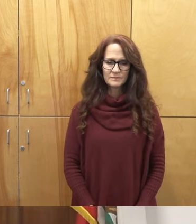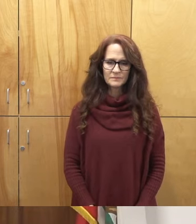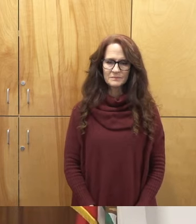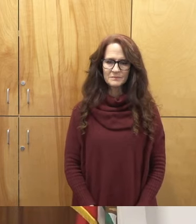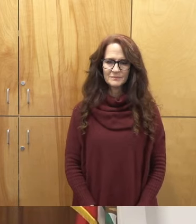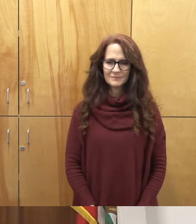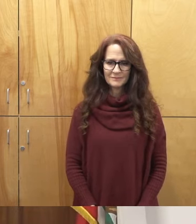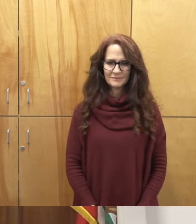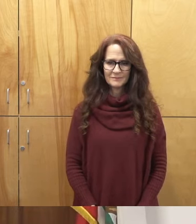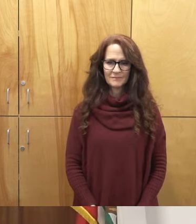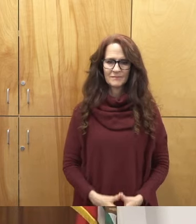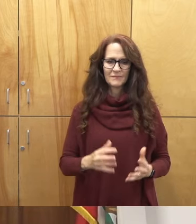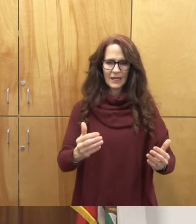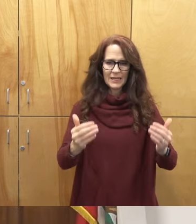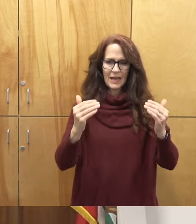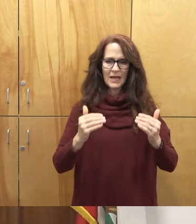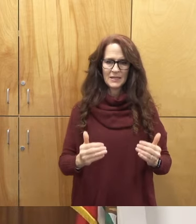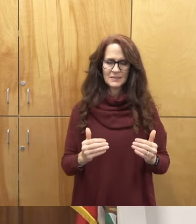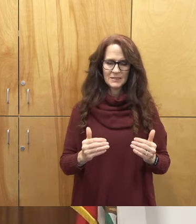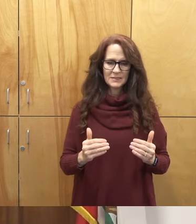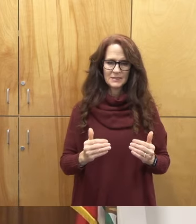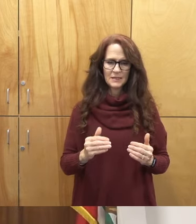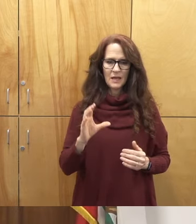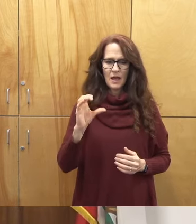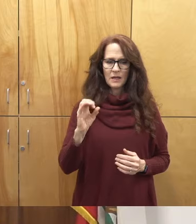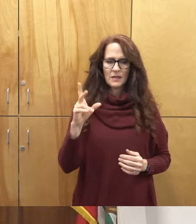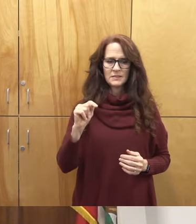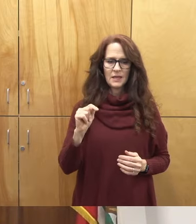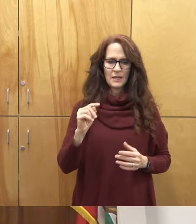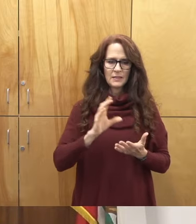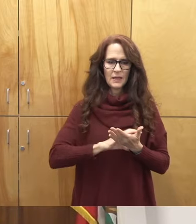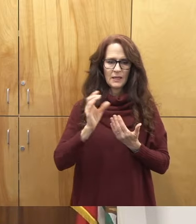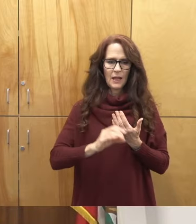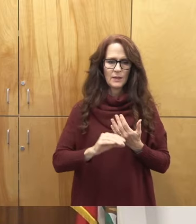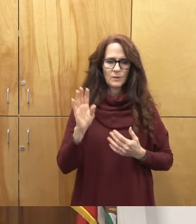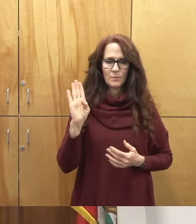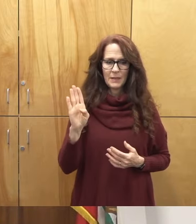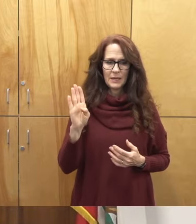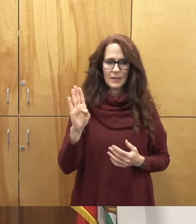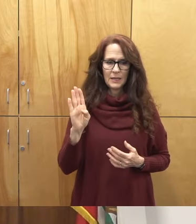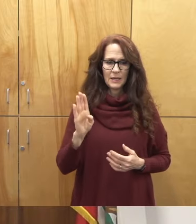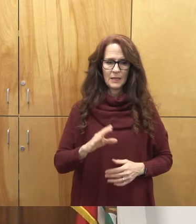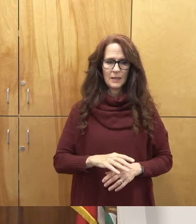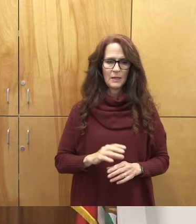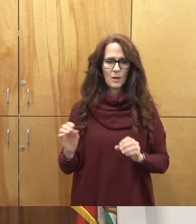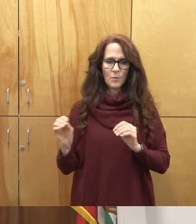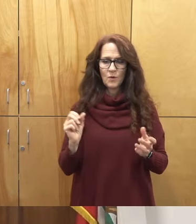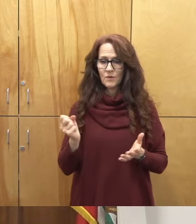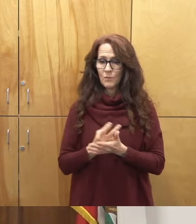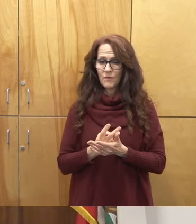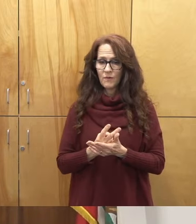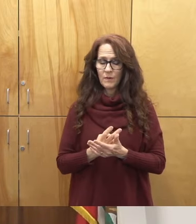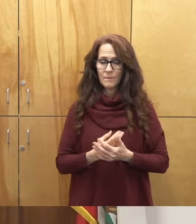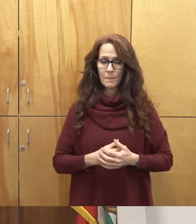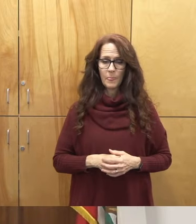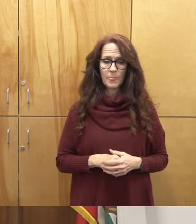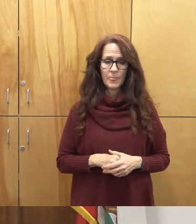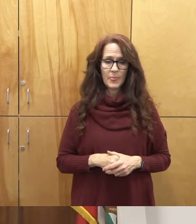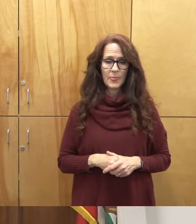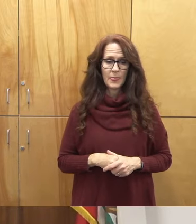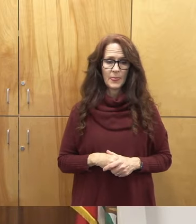Let's see, and next on the agenda, we have our consent calendar B. Move approval.